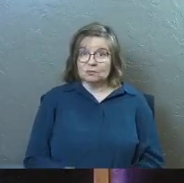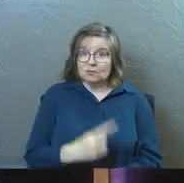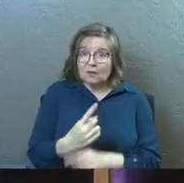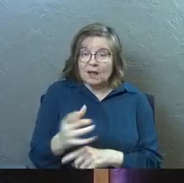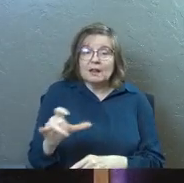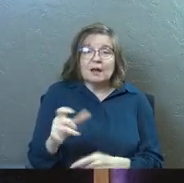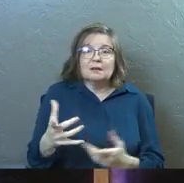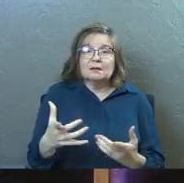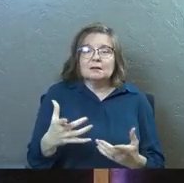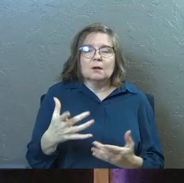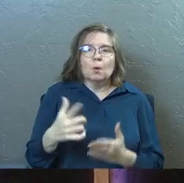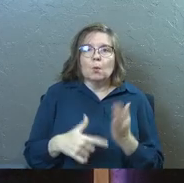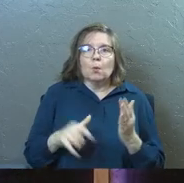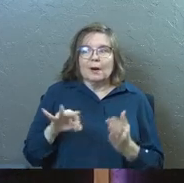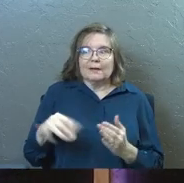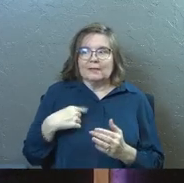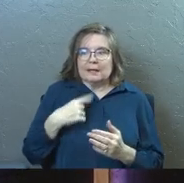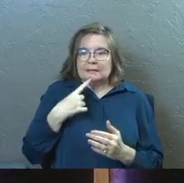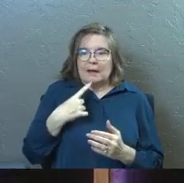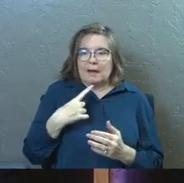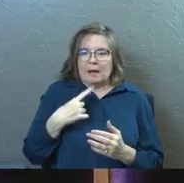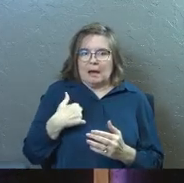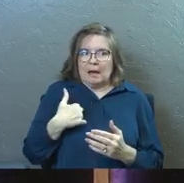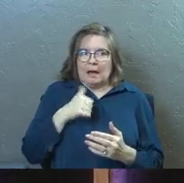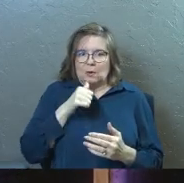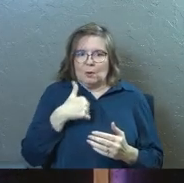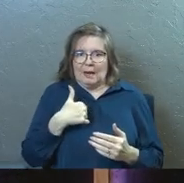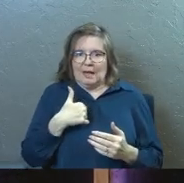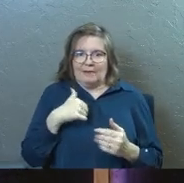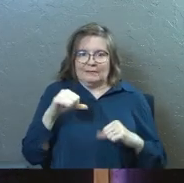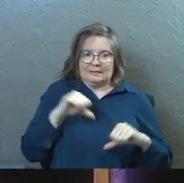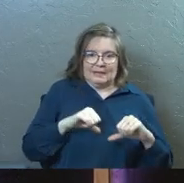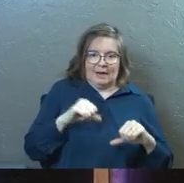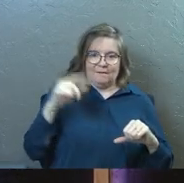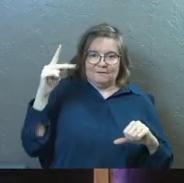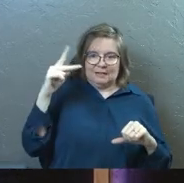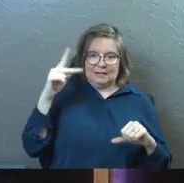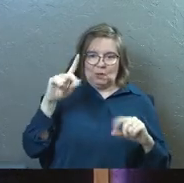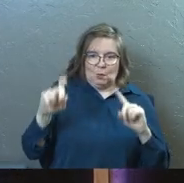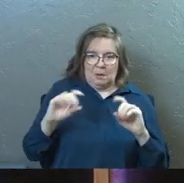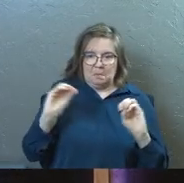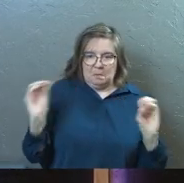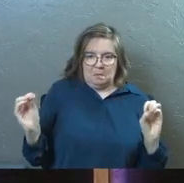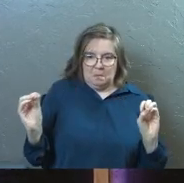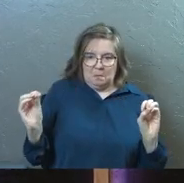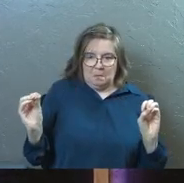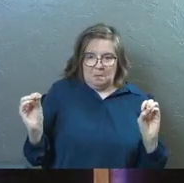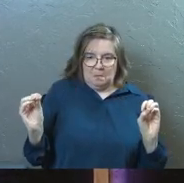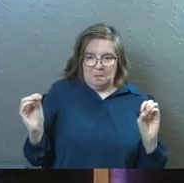Right? Like, what if they say, "I don't have any science or philosophical questions,